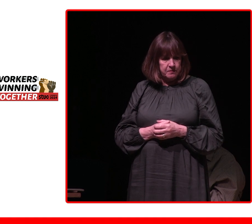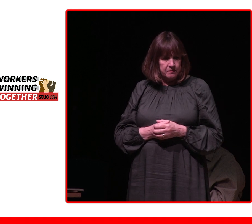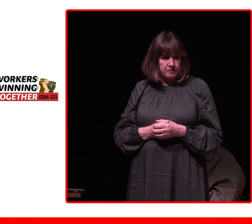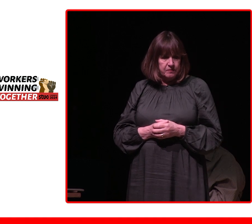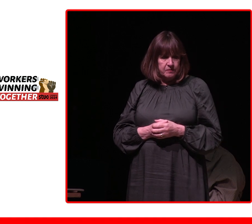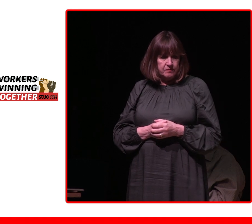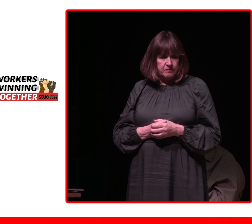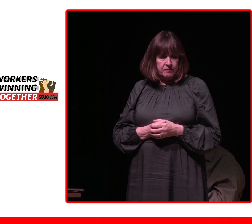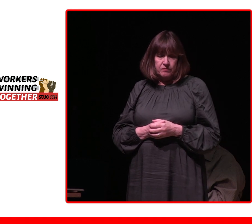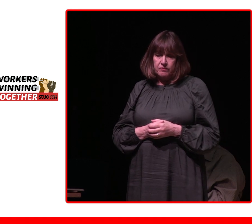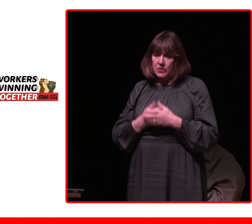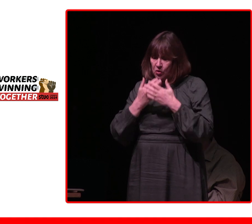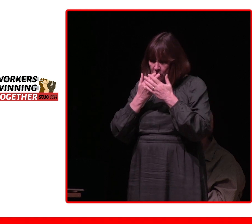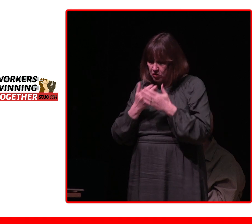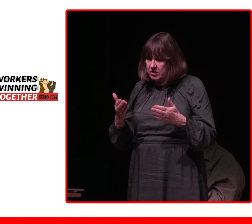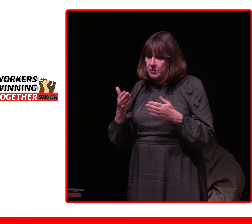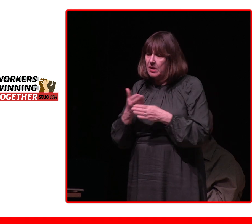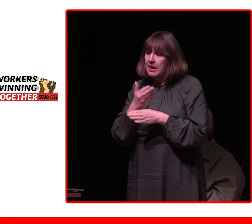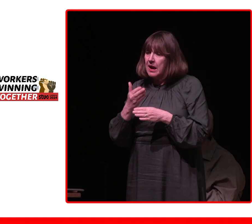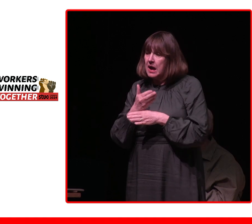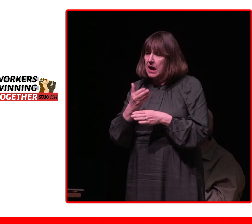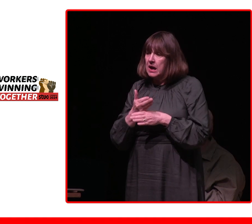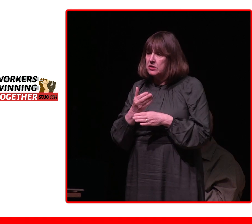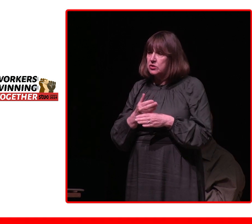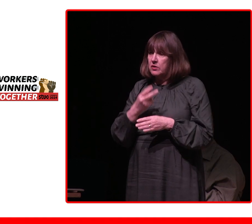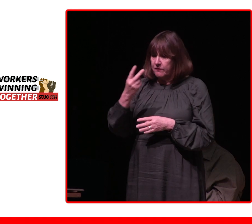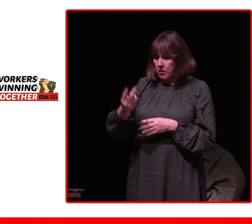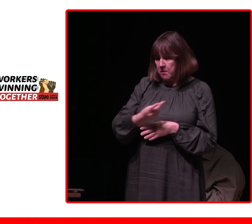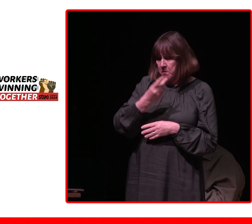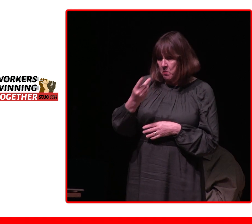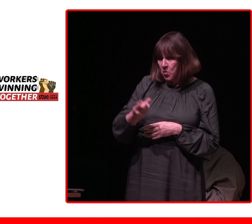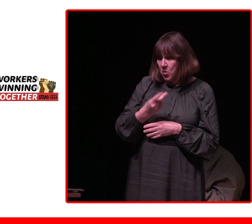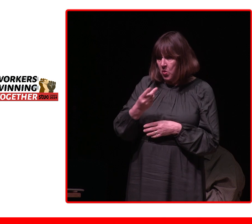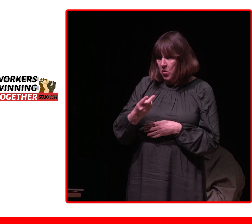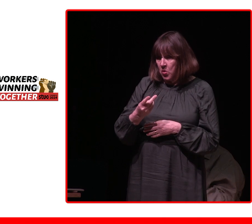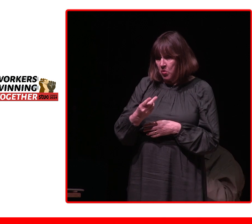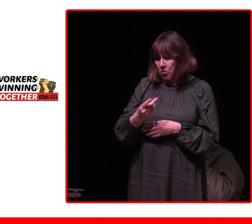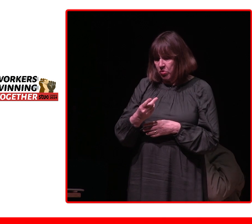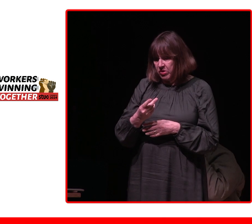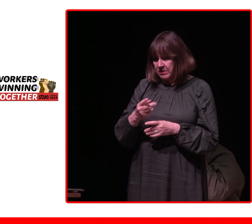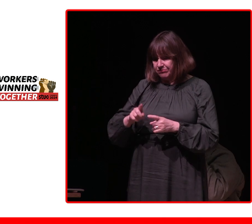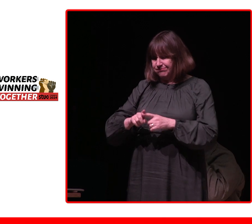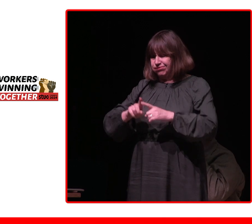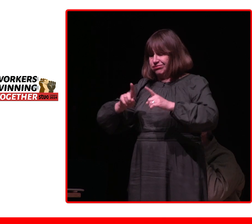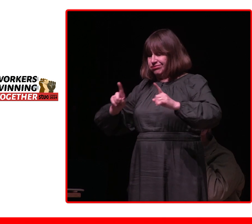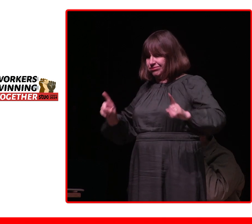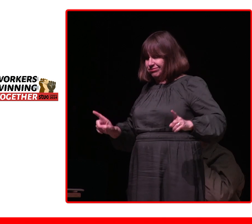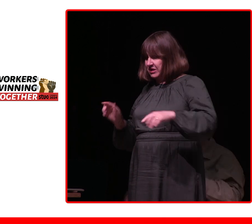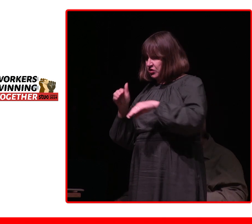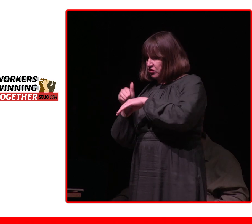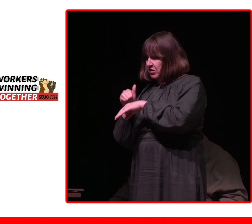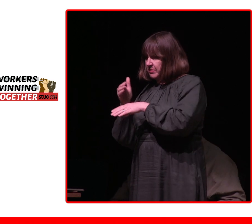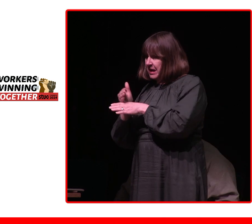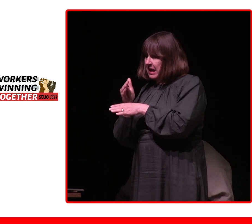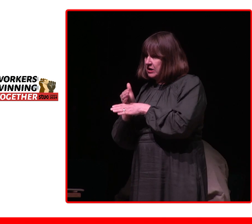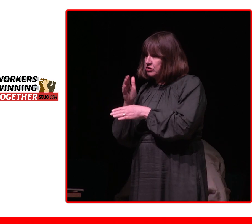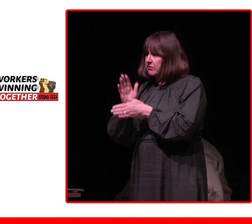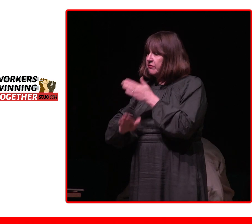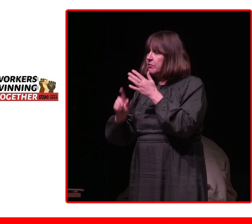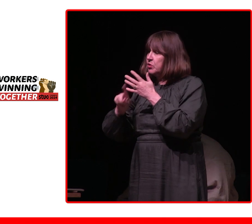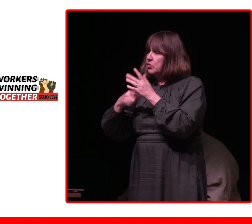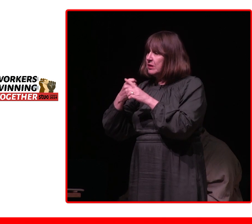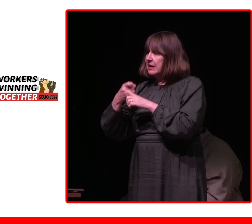The honourable actions of the South African Nicaraguan government stand in stark contrast to the criminal actions of the UK